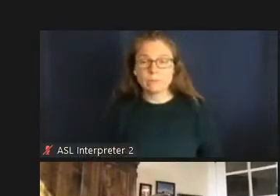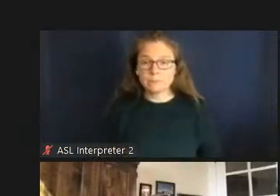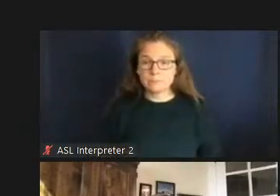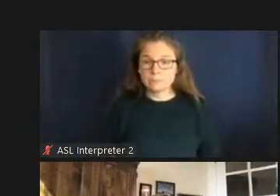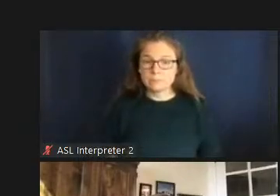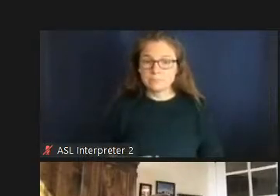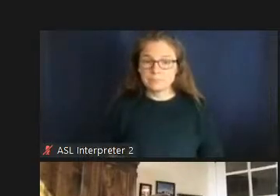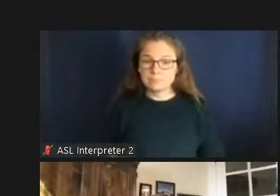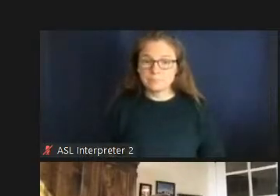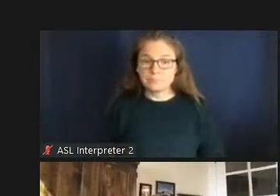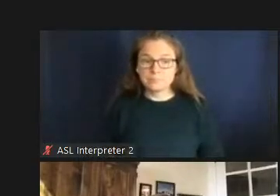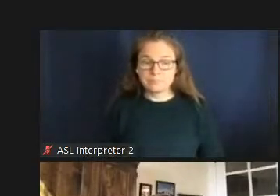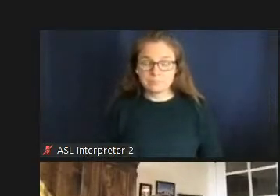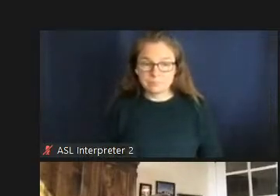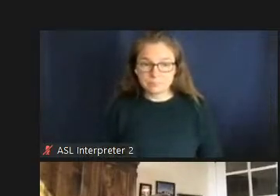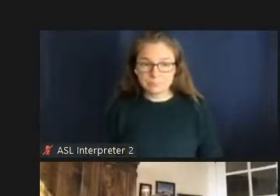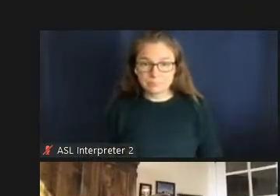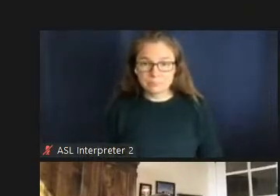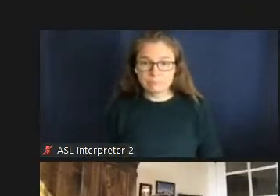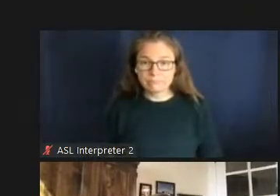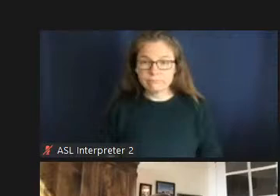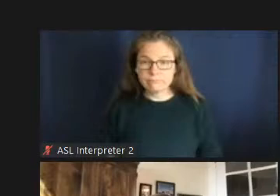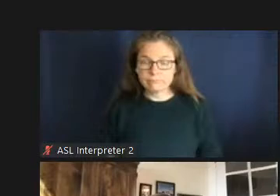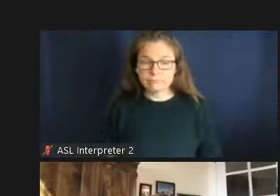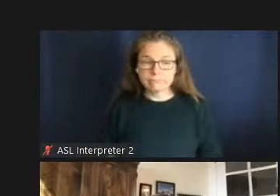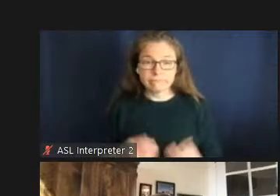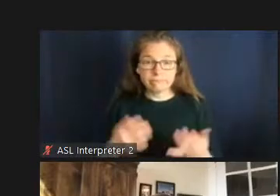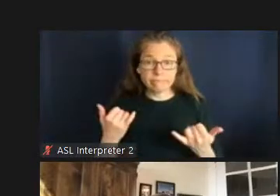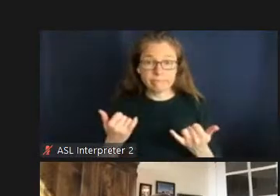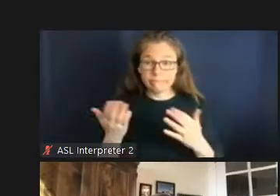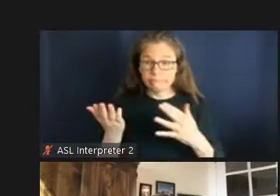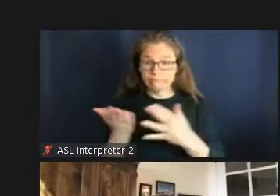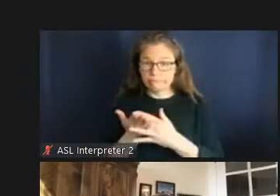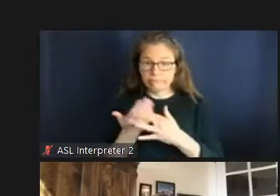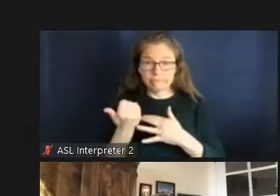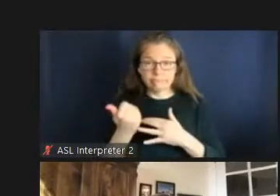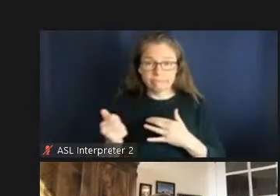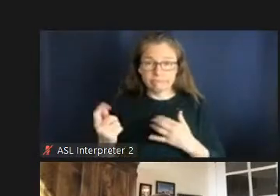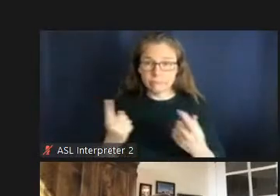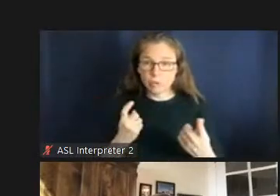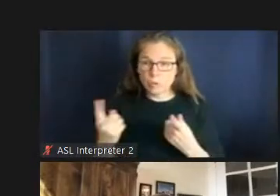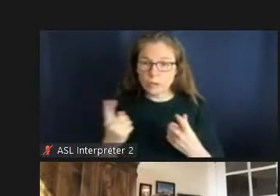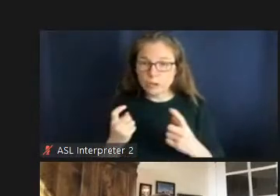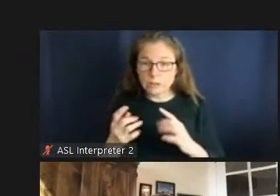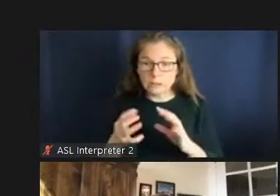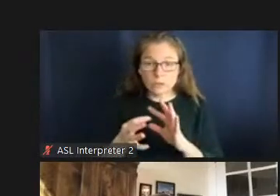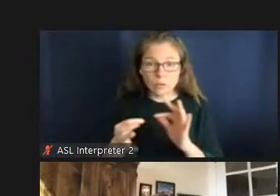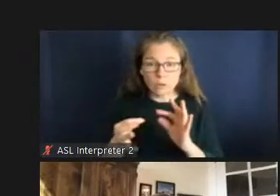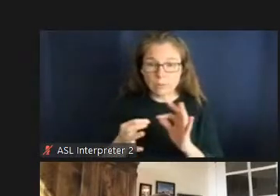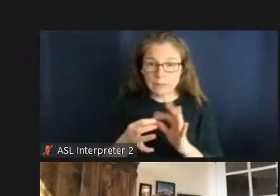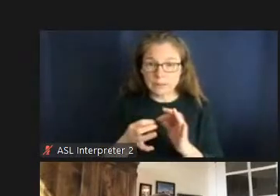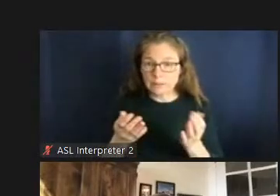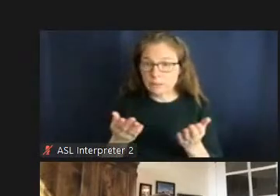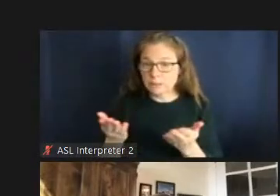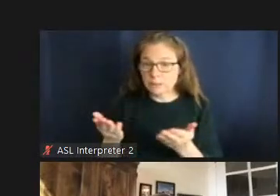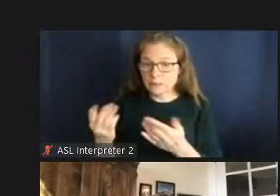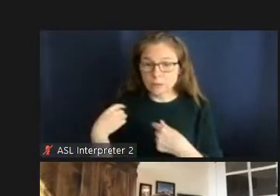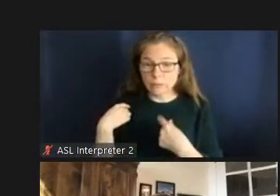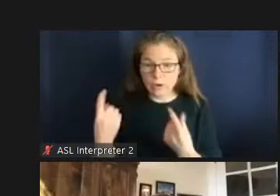This is a section break. I just want to stop here and just ask if there are any questions or comments before we move on to our next section.